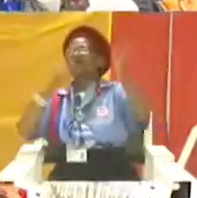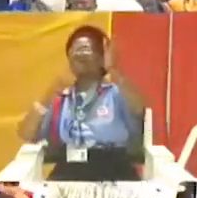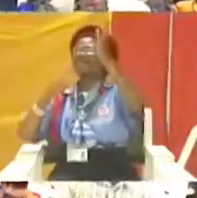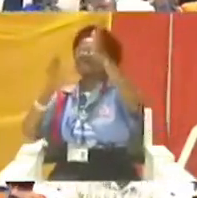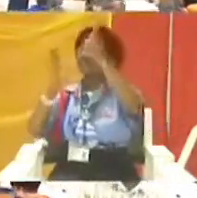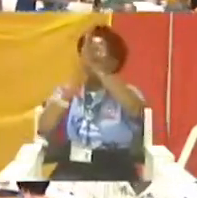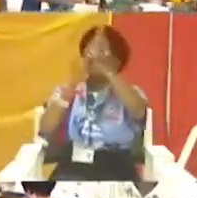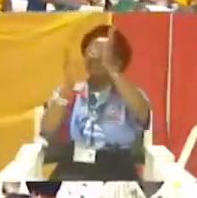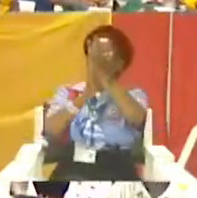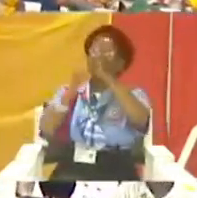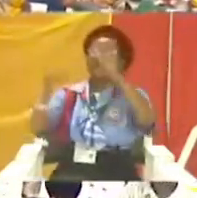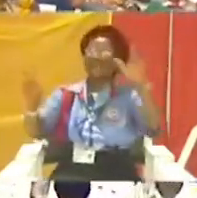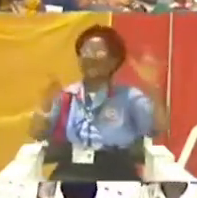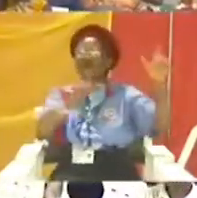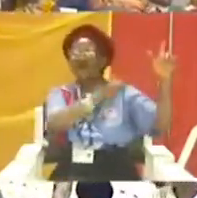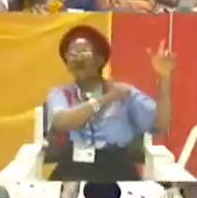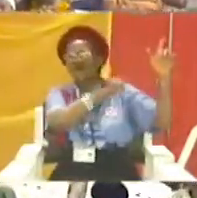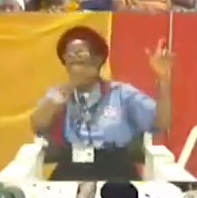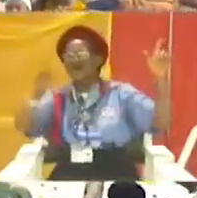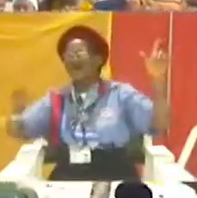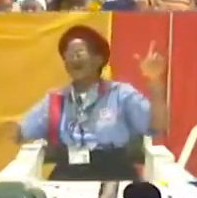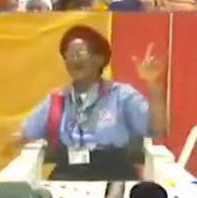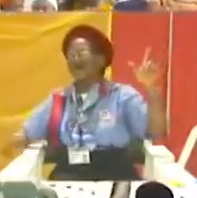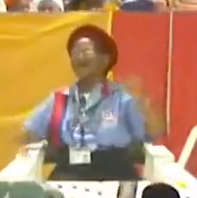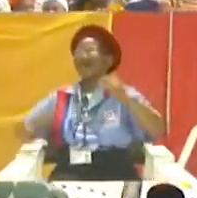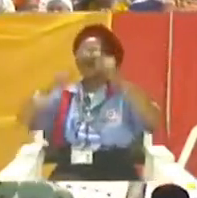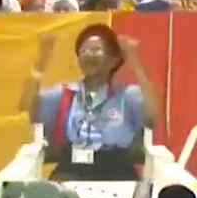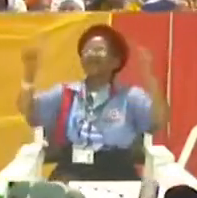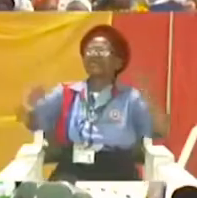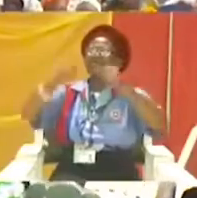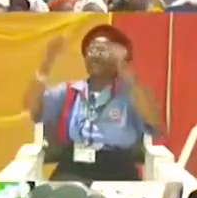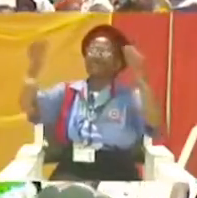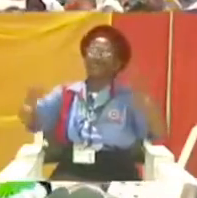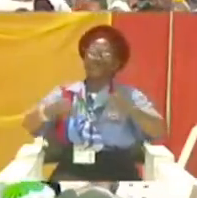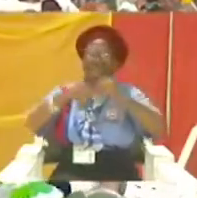hallelujah, praise the Lord.